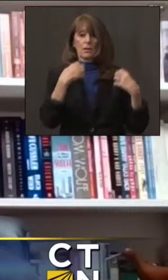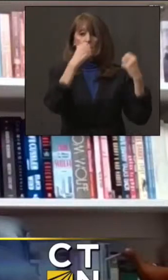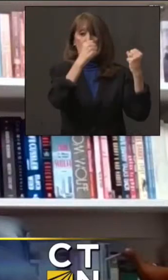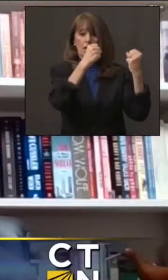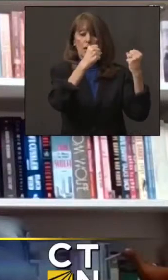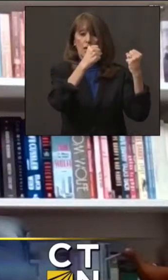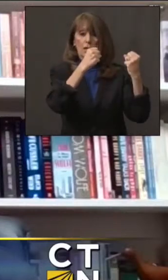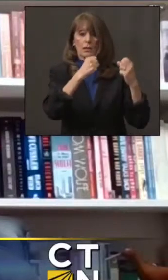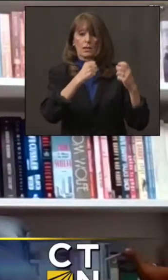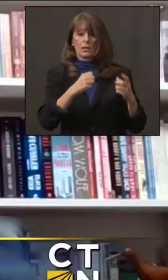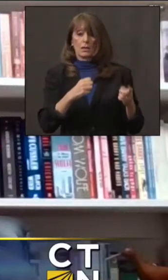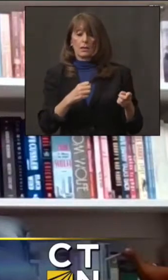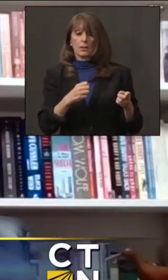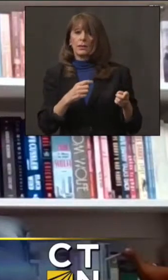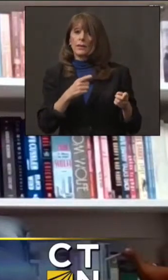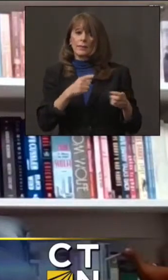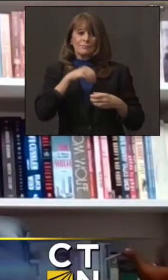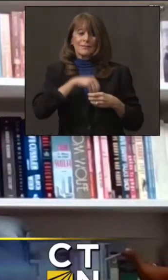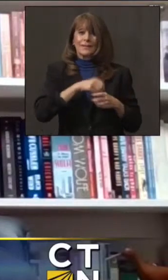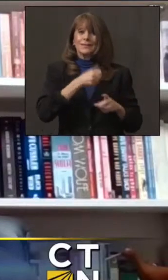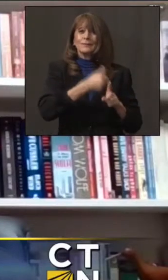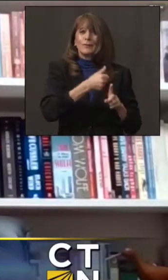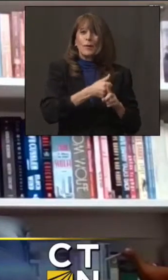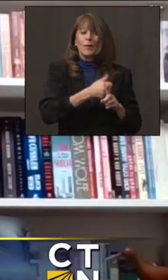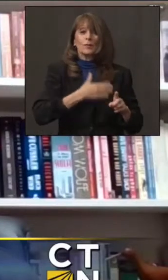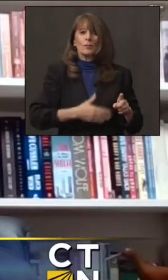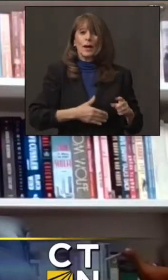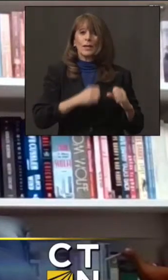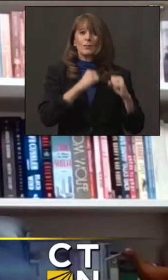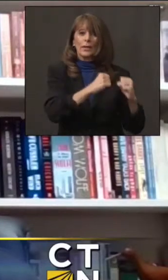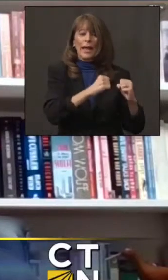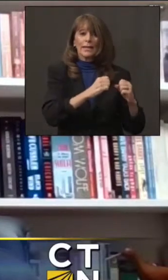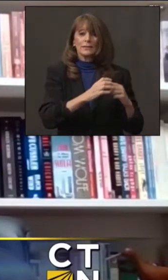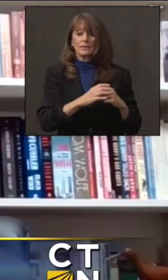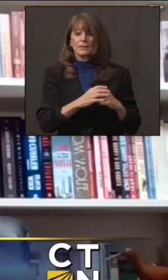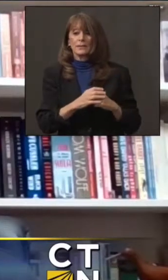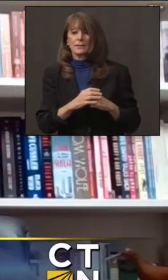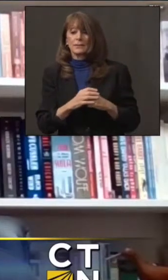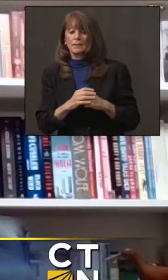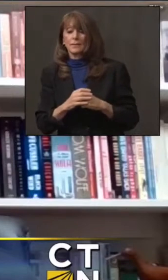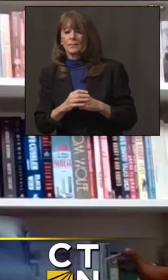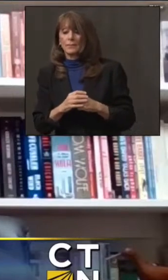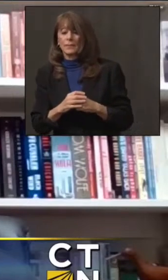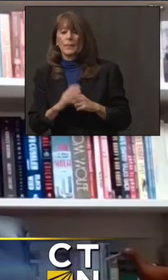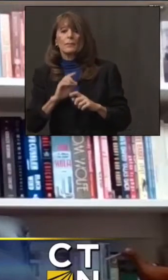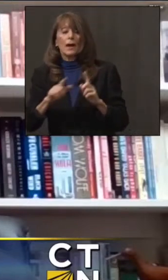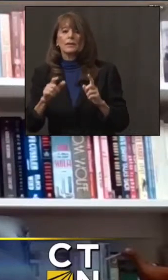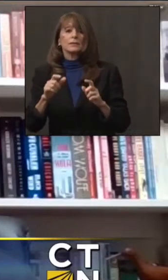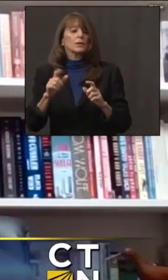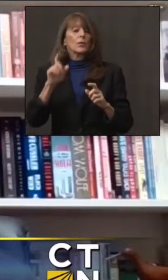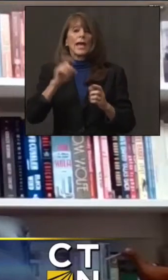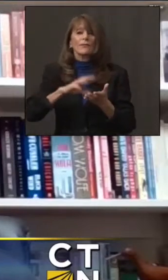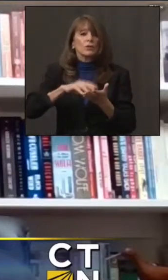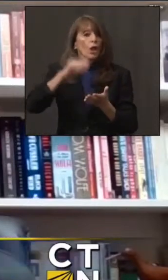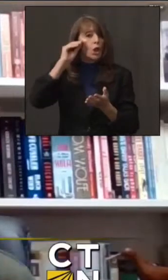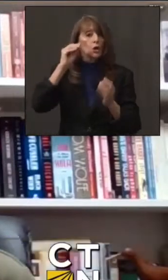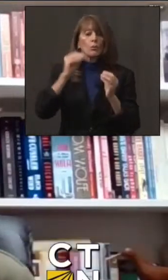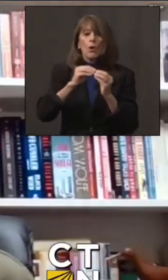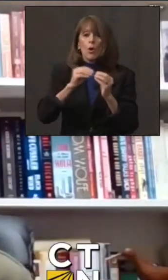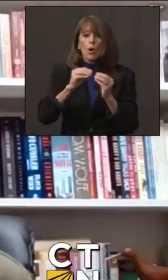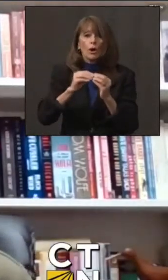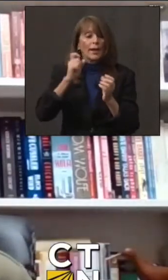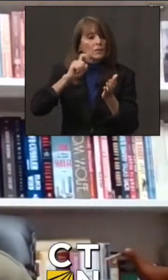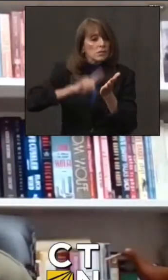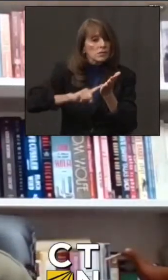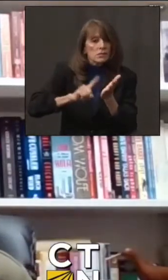immunize immediately. But as Dr. Eady said, as we learn more about the vaccine and